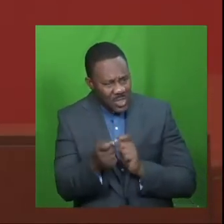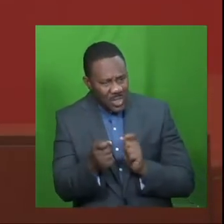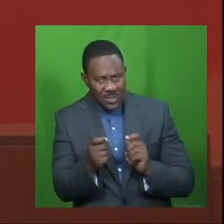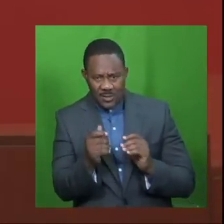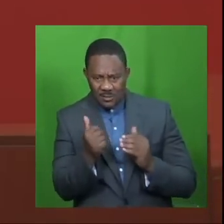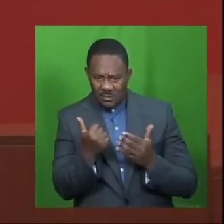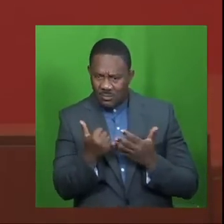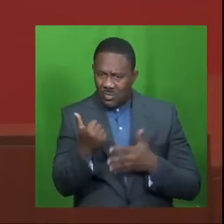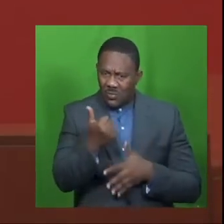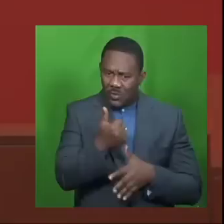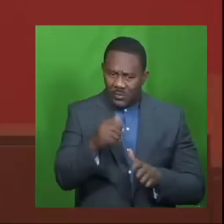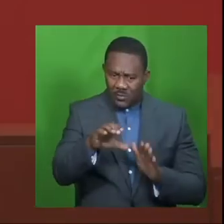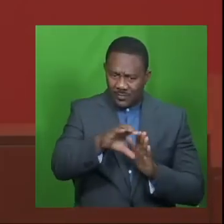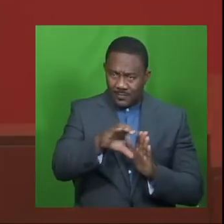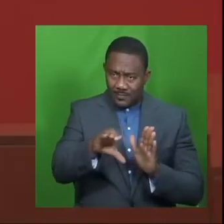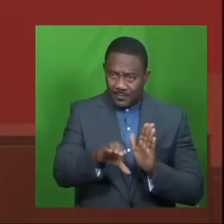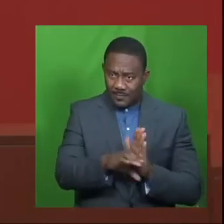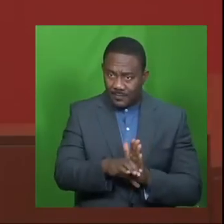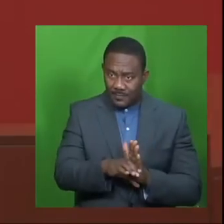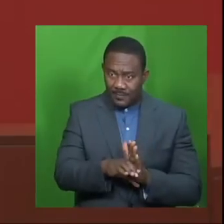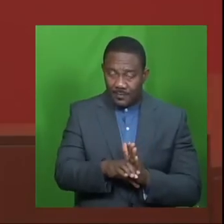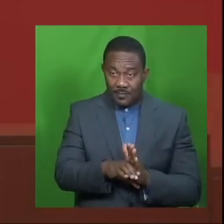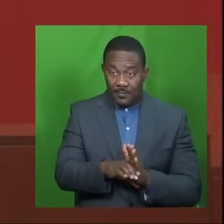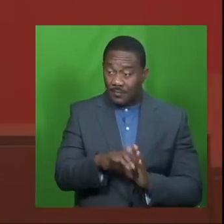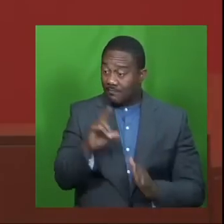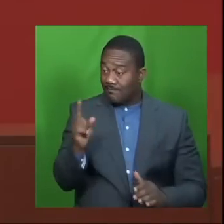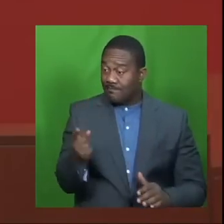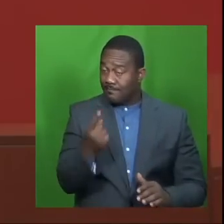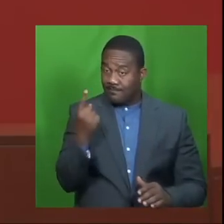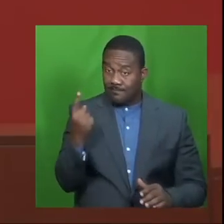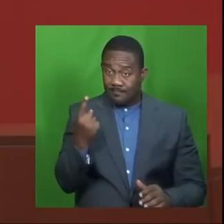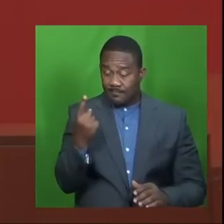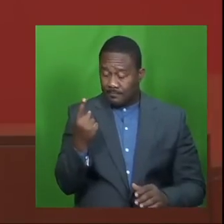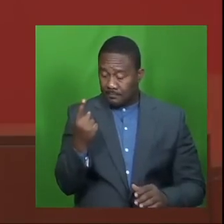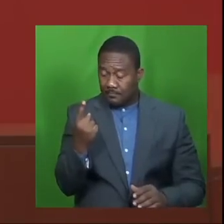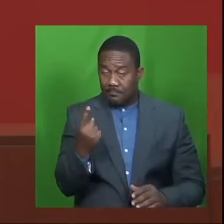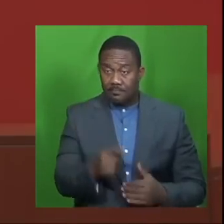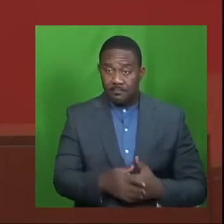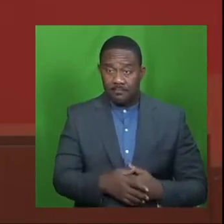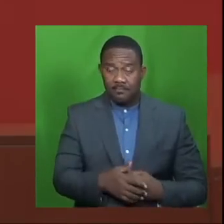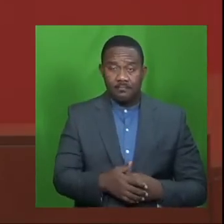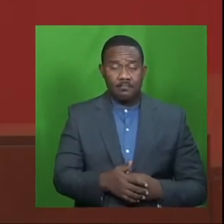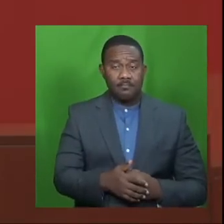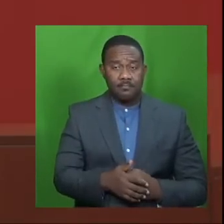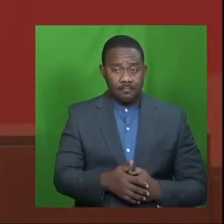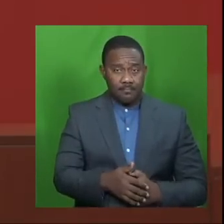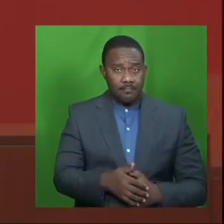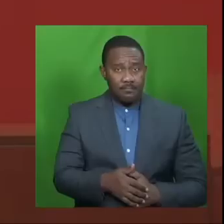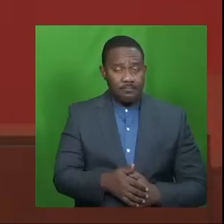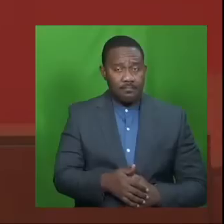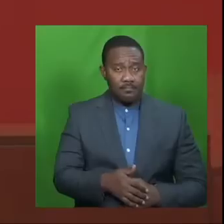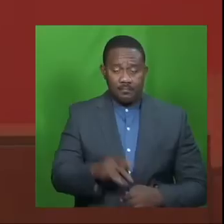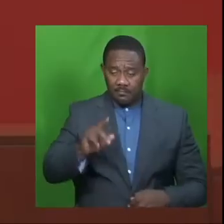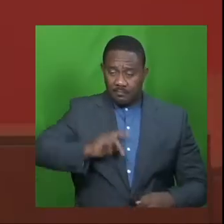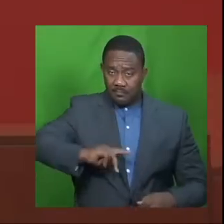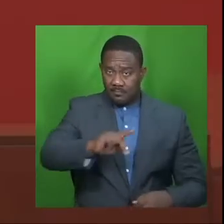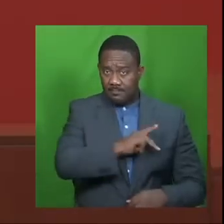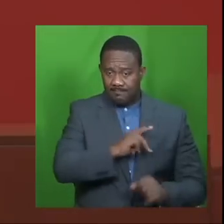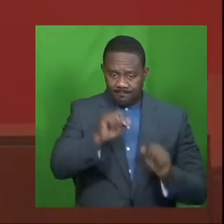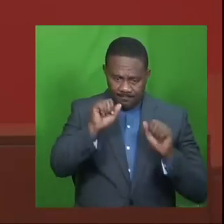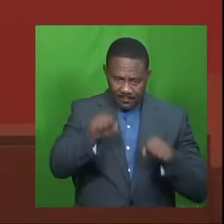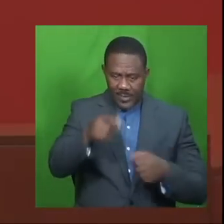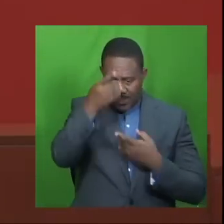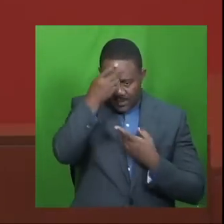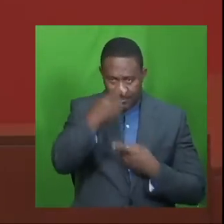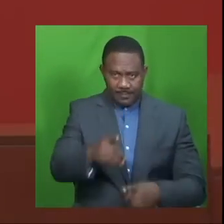the Constitution except specifically so decided by this House and the